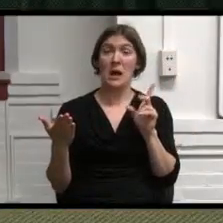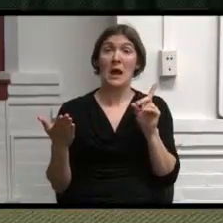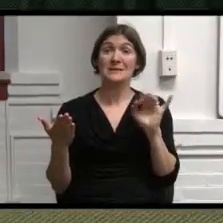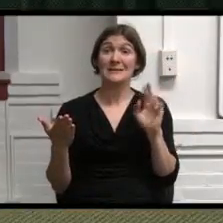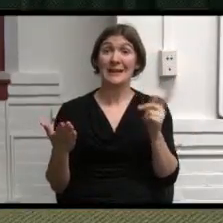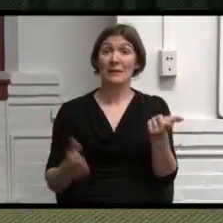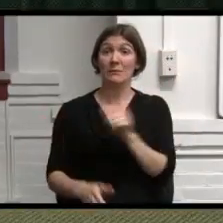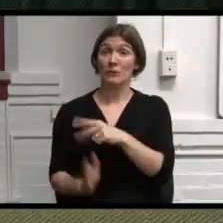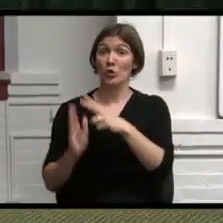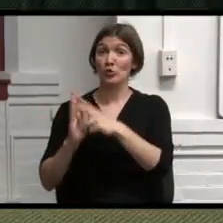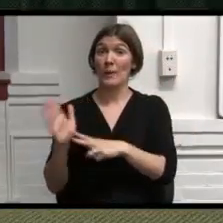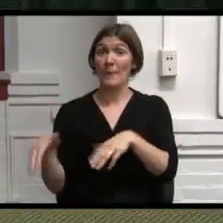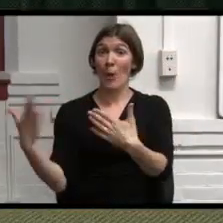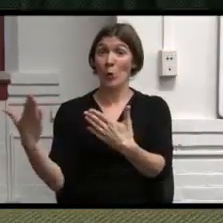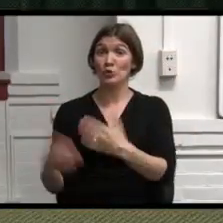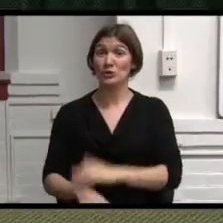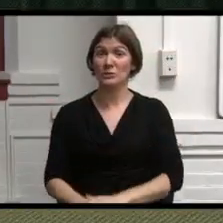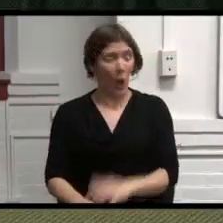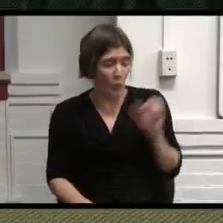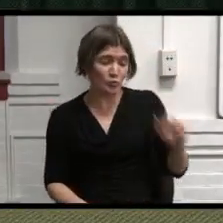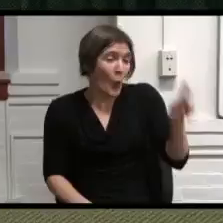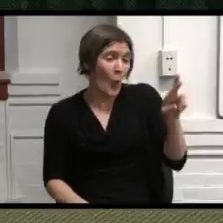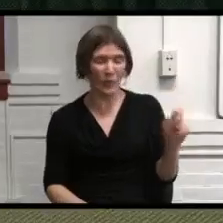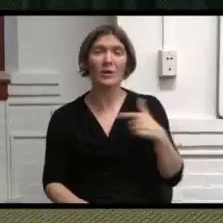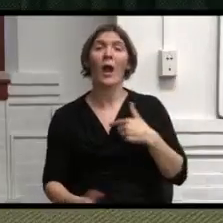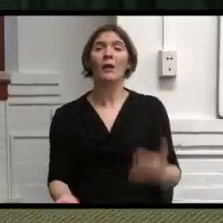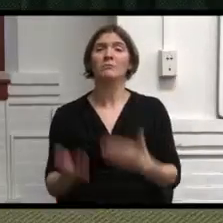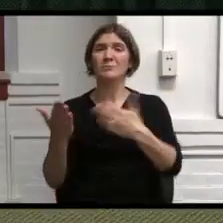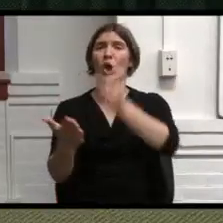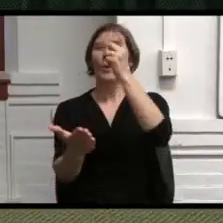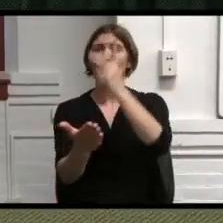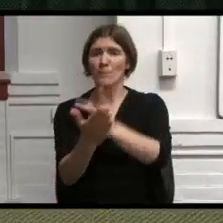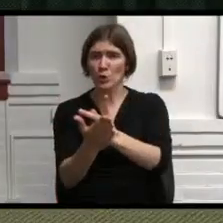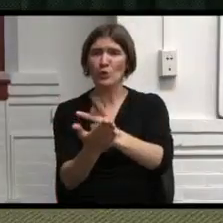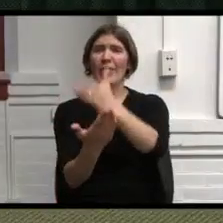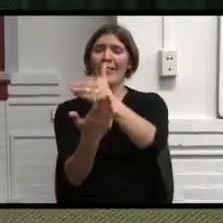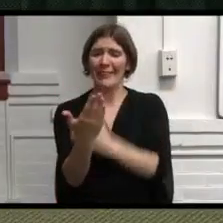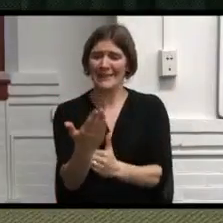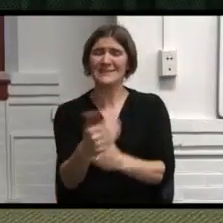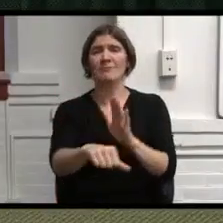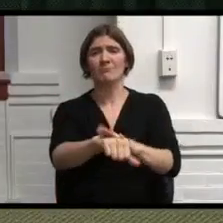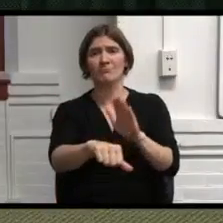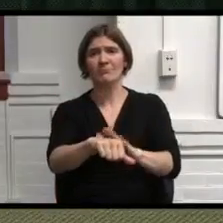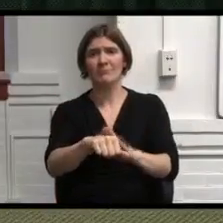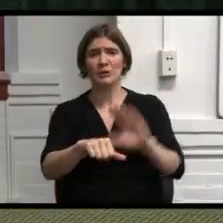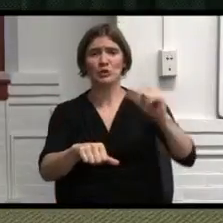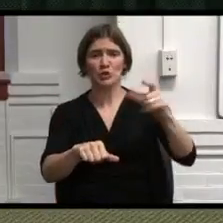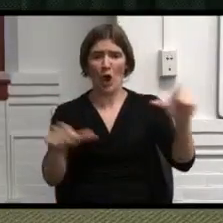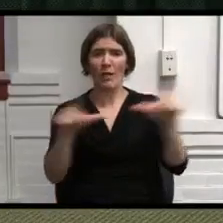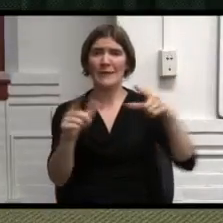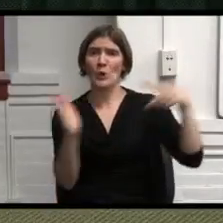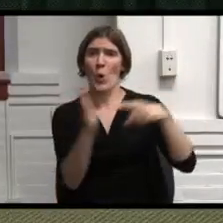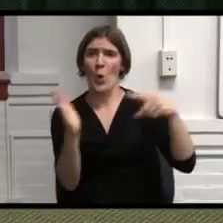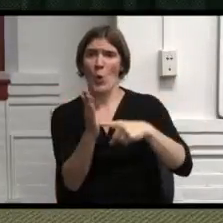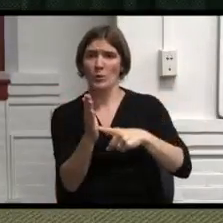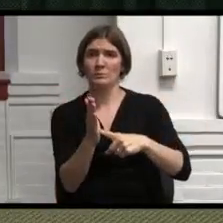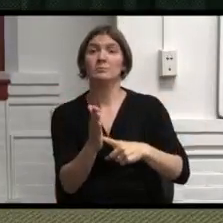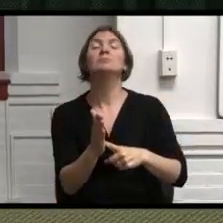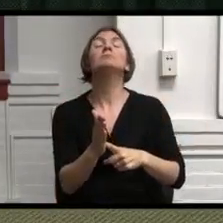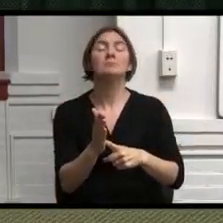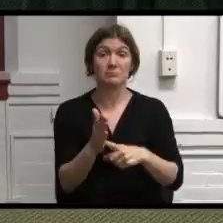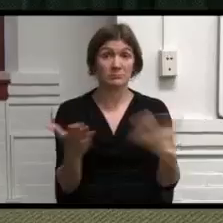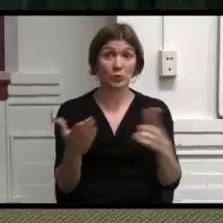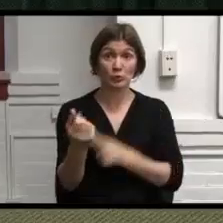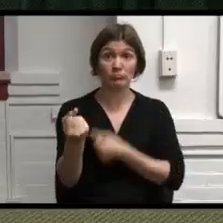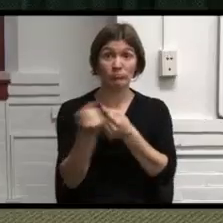the motion. Oh, sure, to approve the annual dog warrant. right, we have a motion to approve the annual dog warrant.